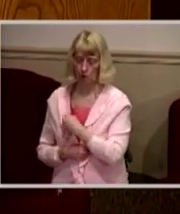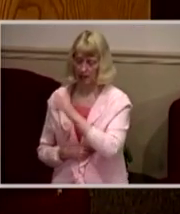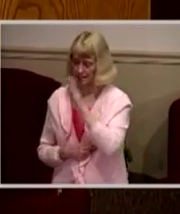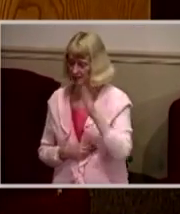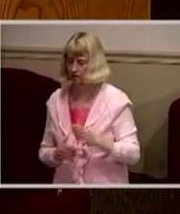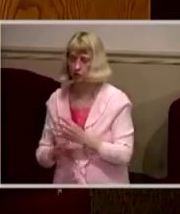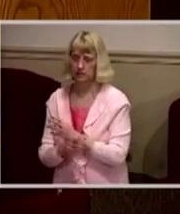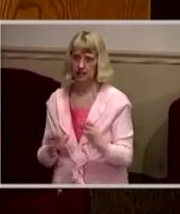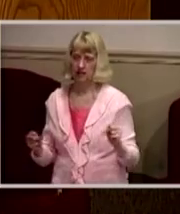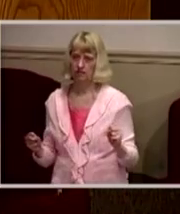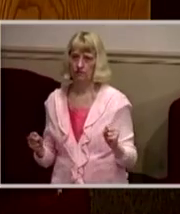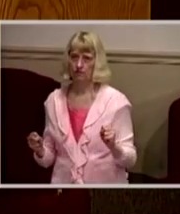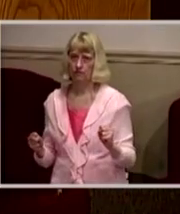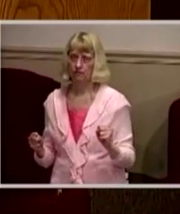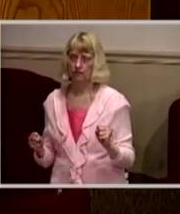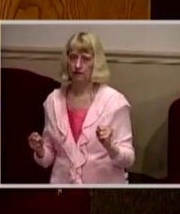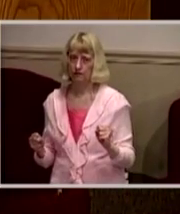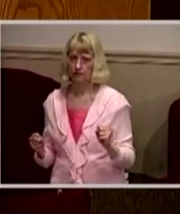be saved."